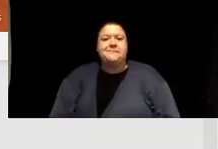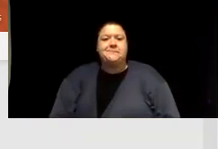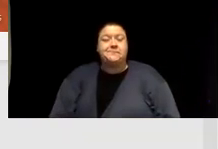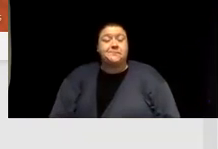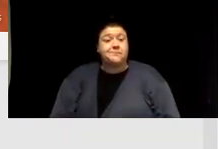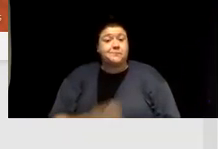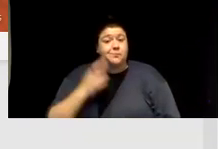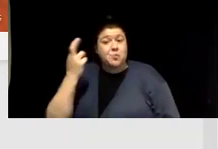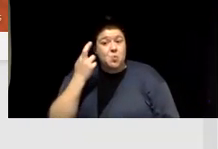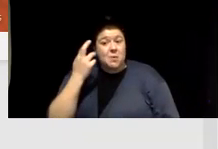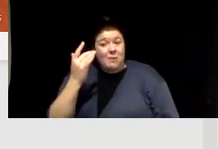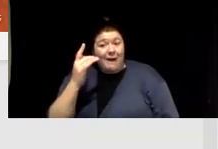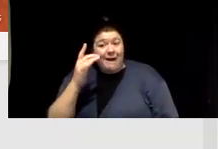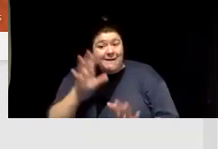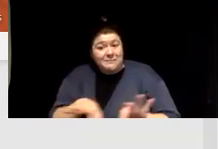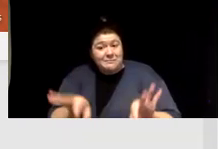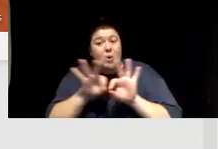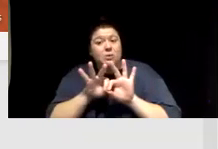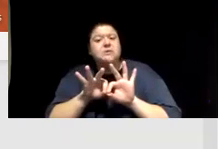because it affects your